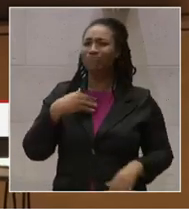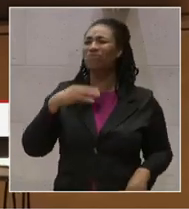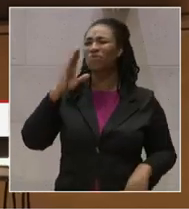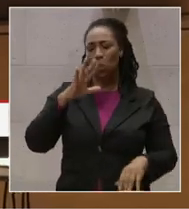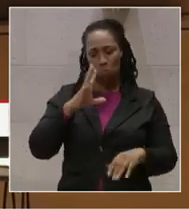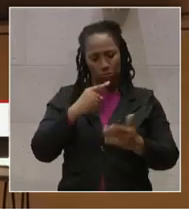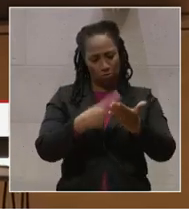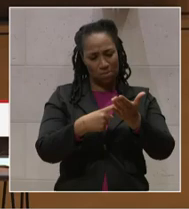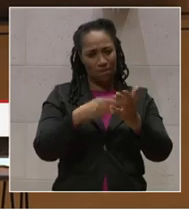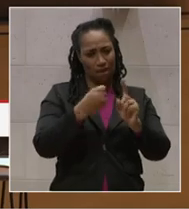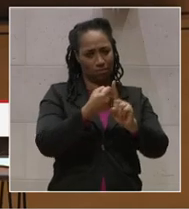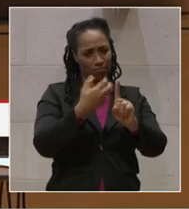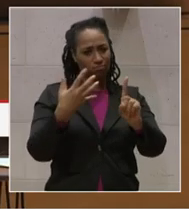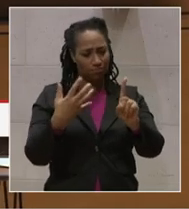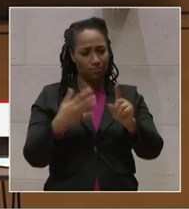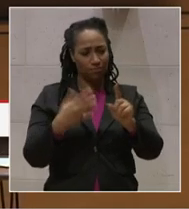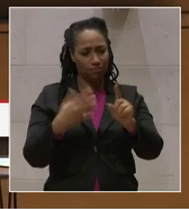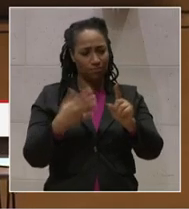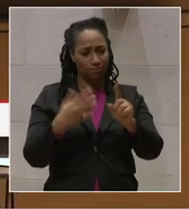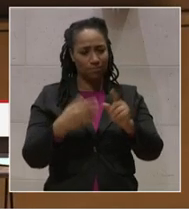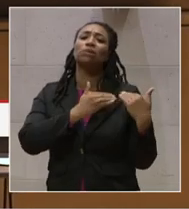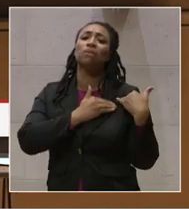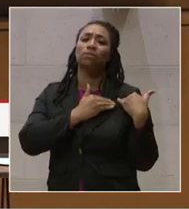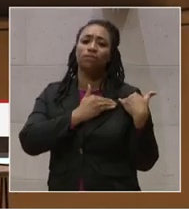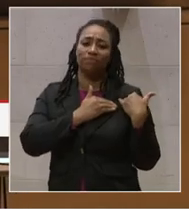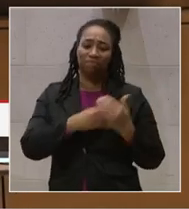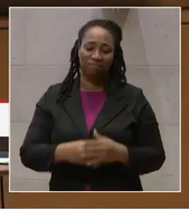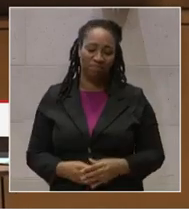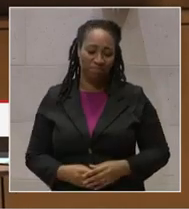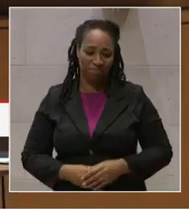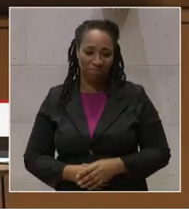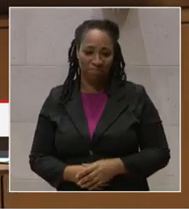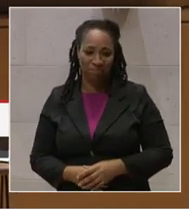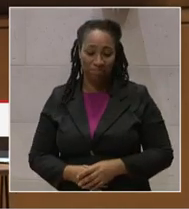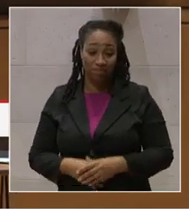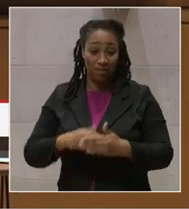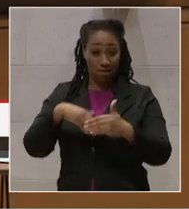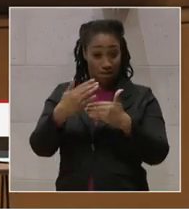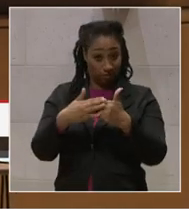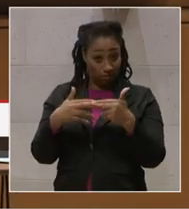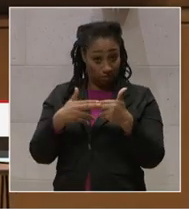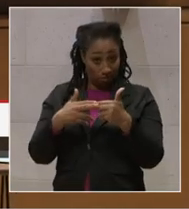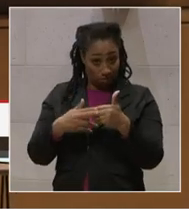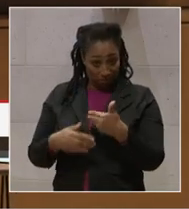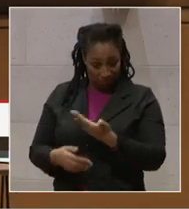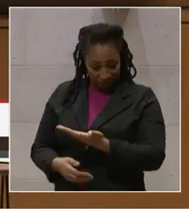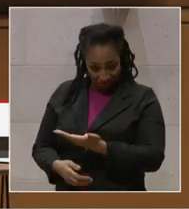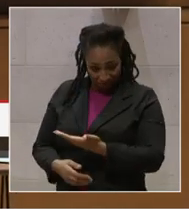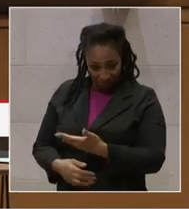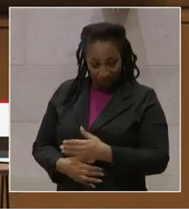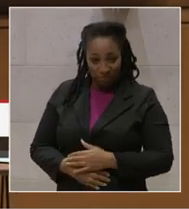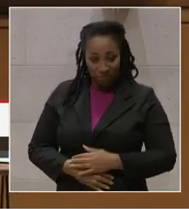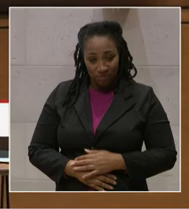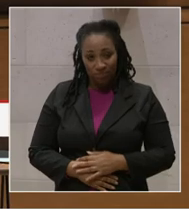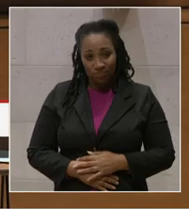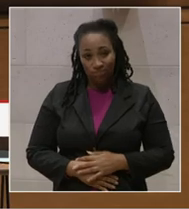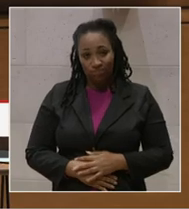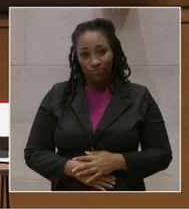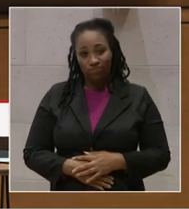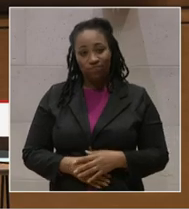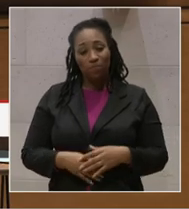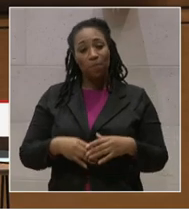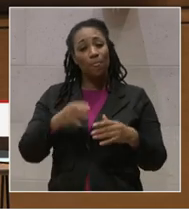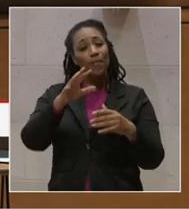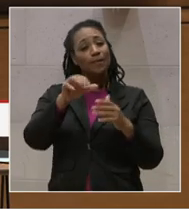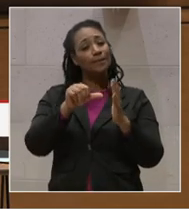So next slide. Just kind of wanted to share some of the highlights, but we'll go into more lessons learned as we kind of tackle the